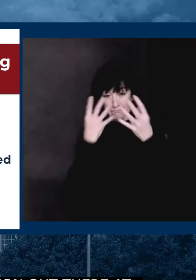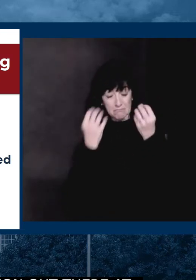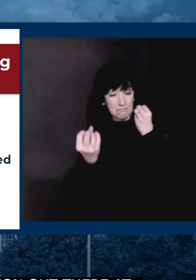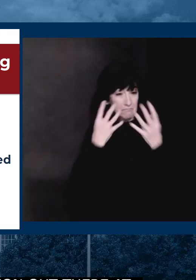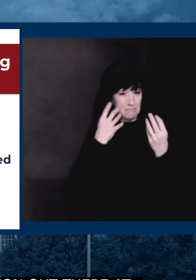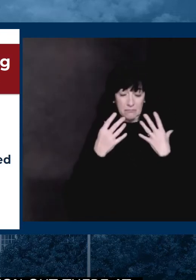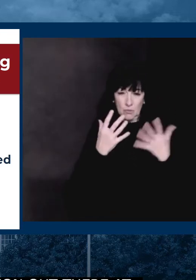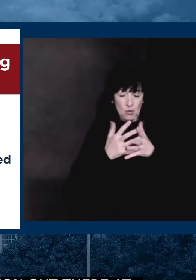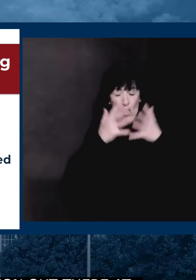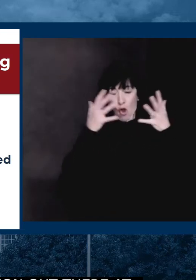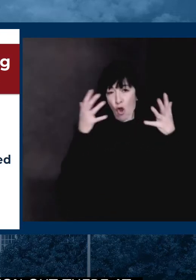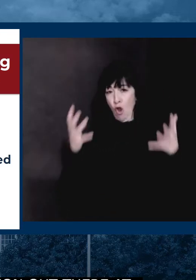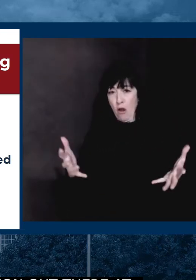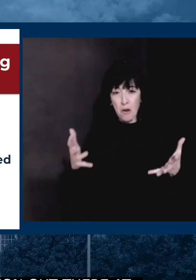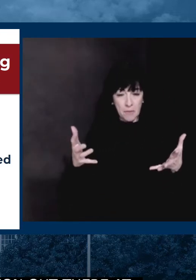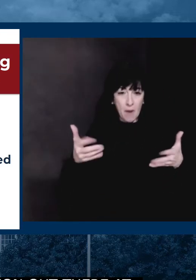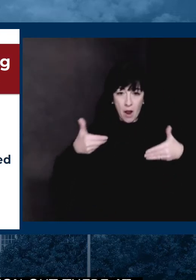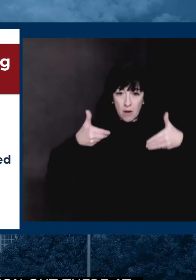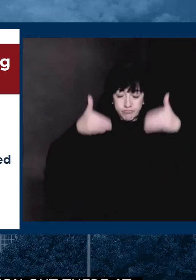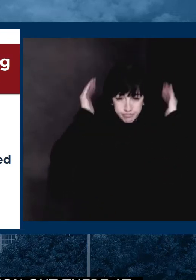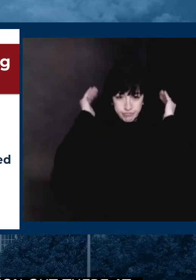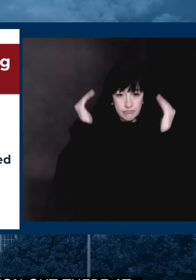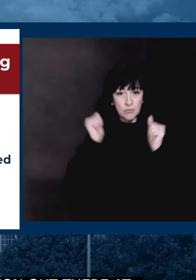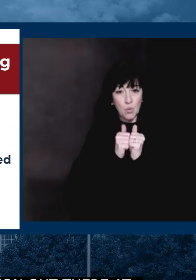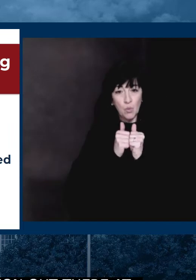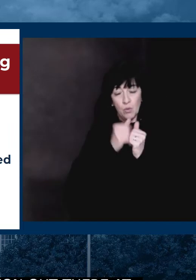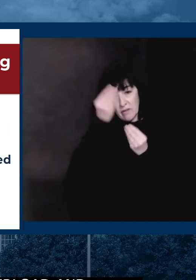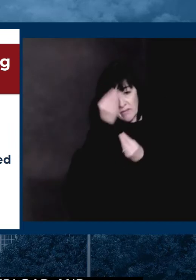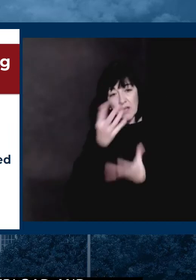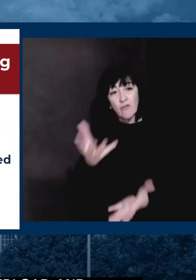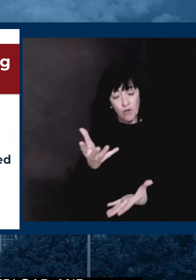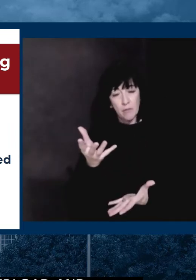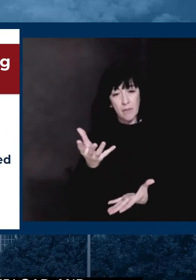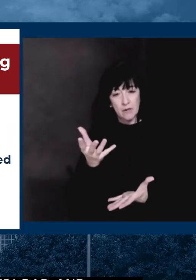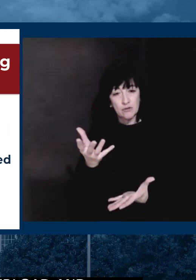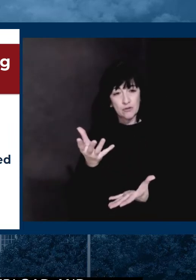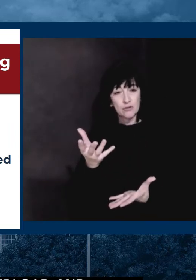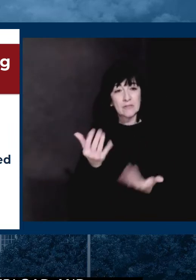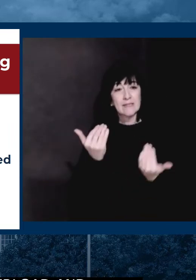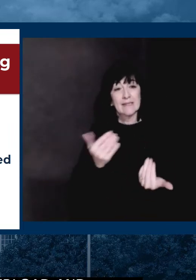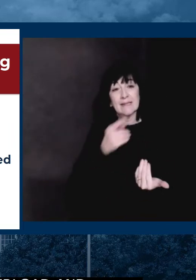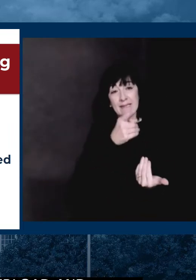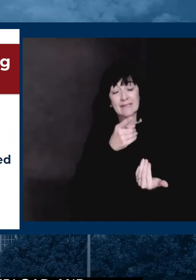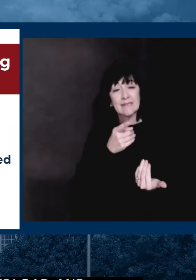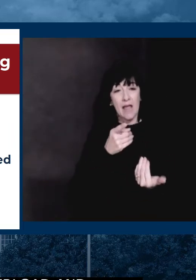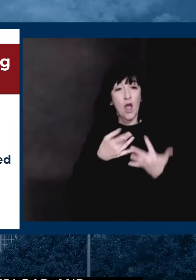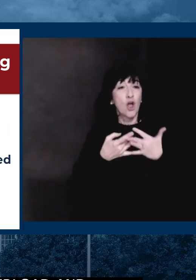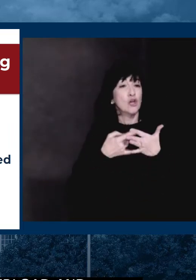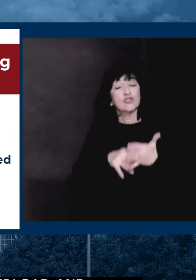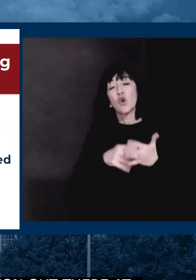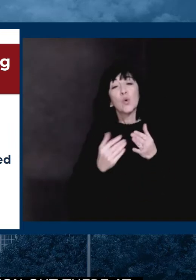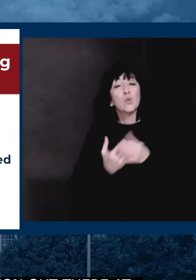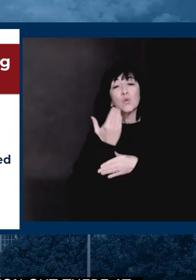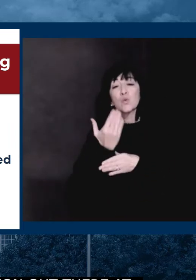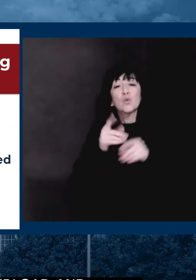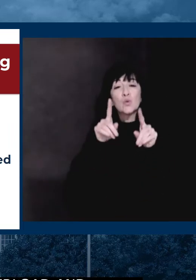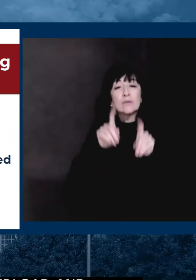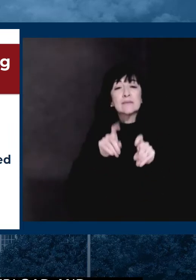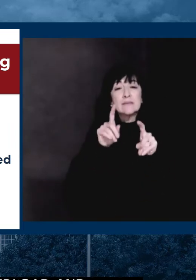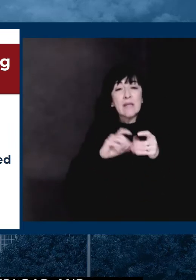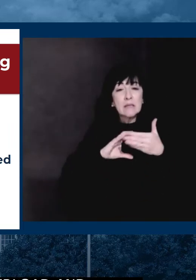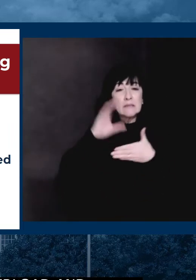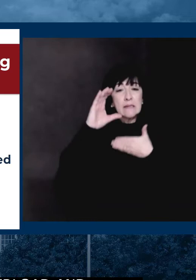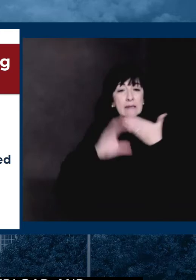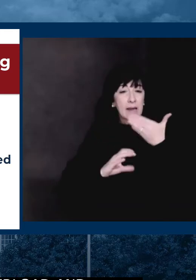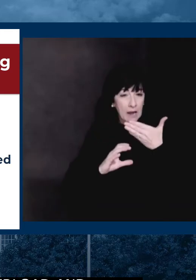but we worked on kind of simplifying the new testing, a new testing calendar. This went live last week. Again, same functionality. You